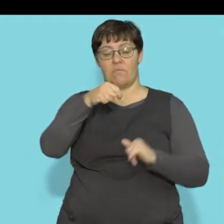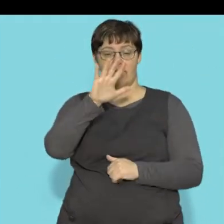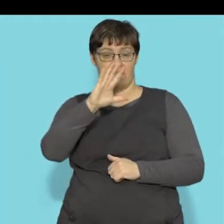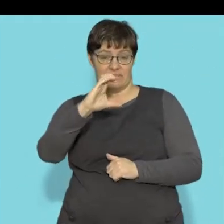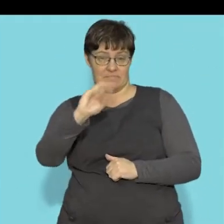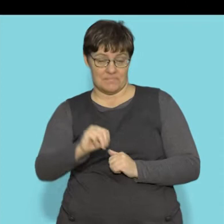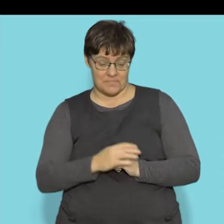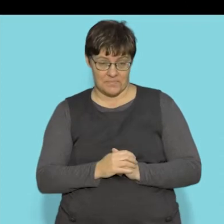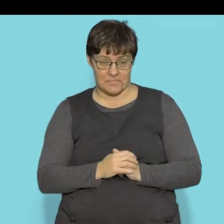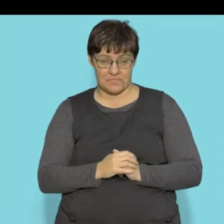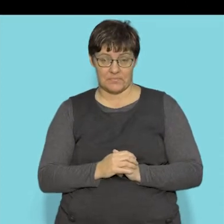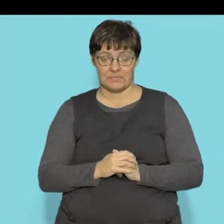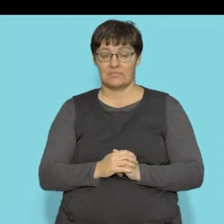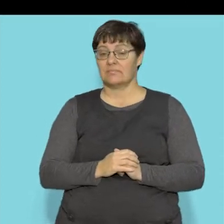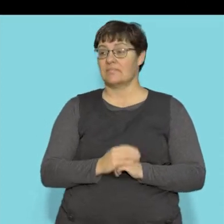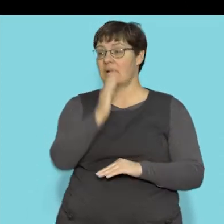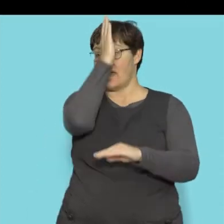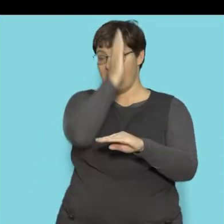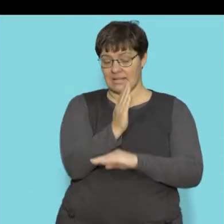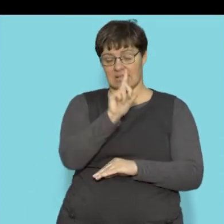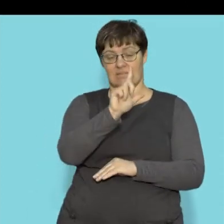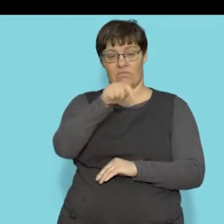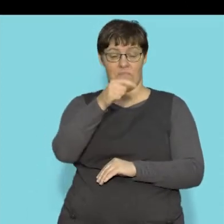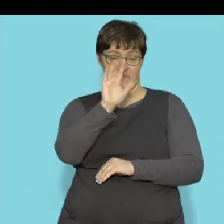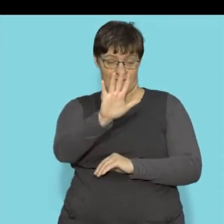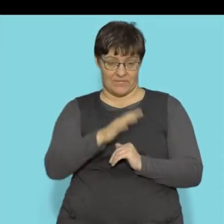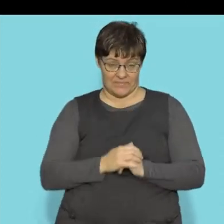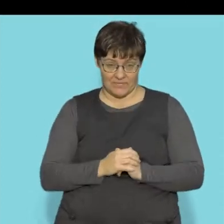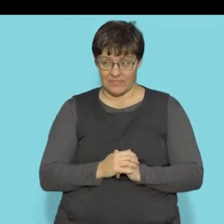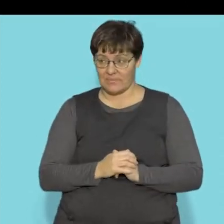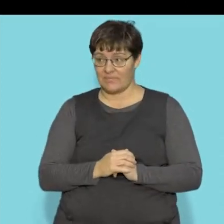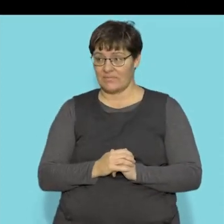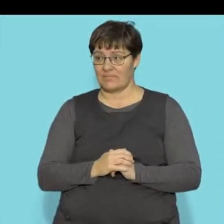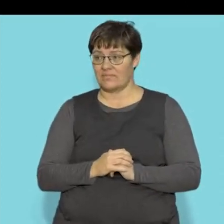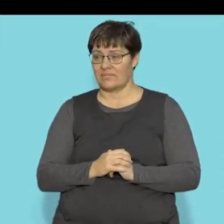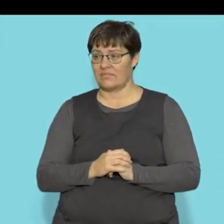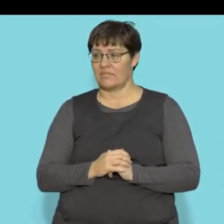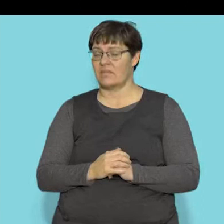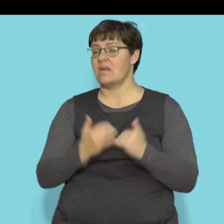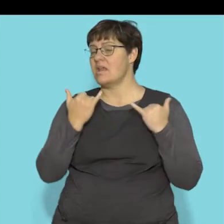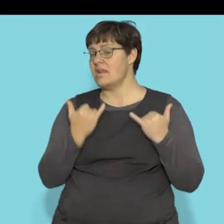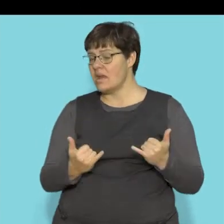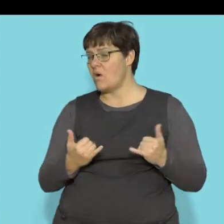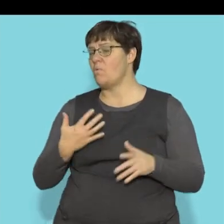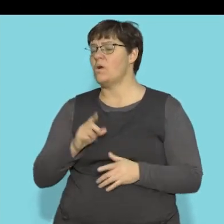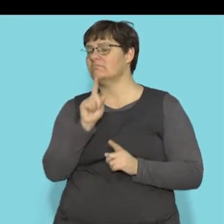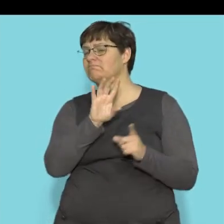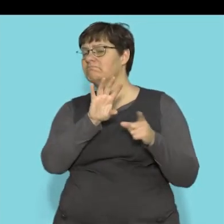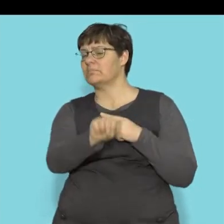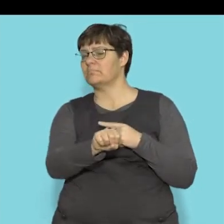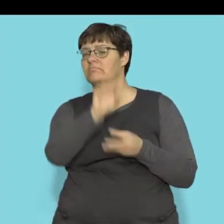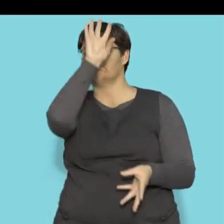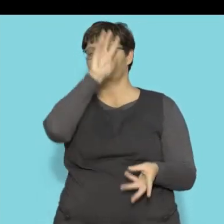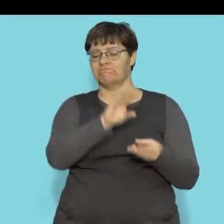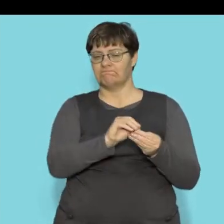is 7,5 centimeters. So this height is 7,5 centimeters. Now we want